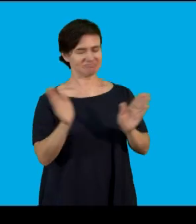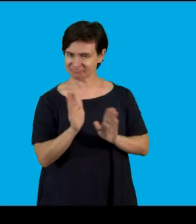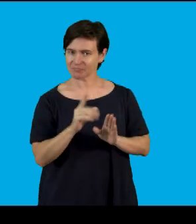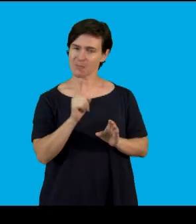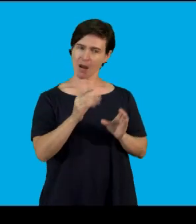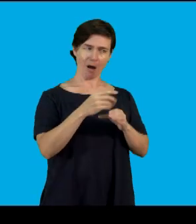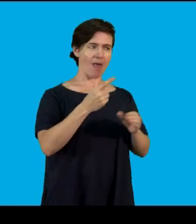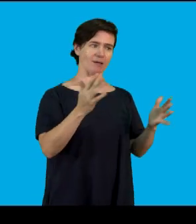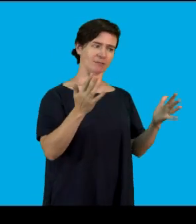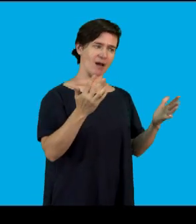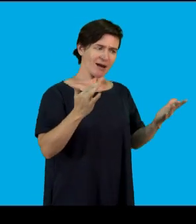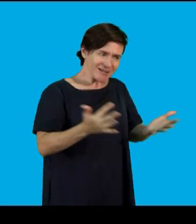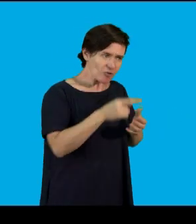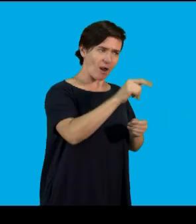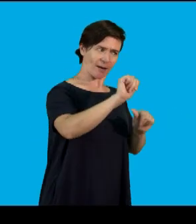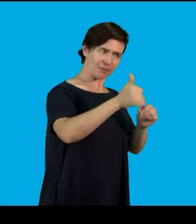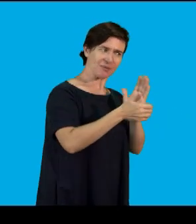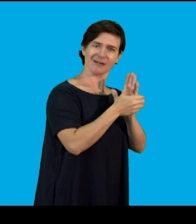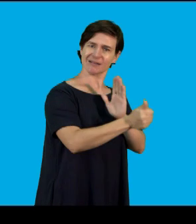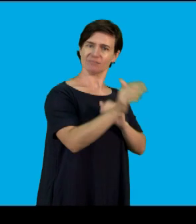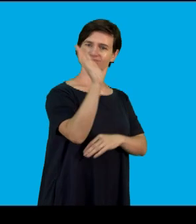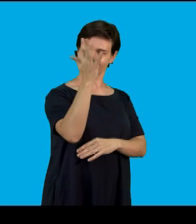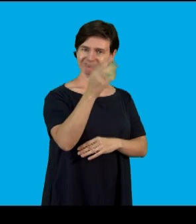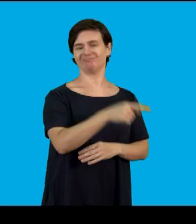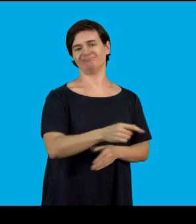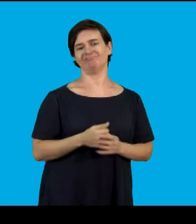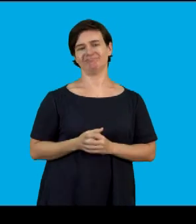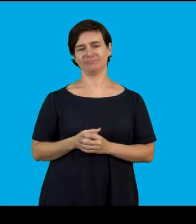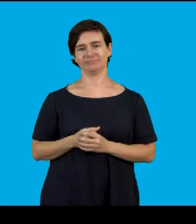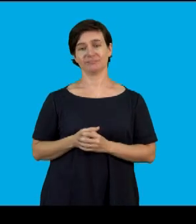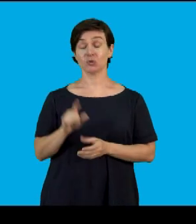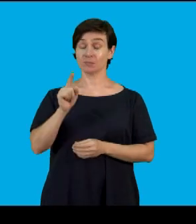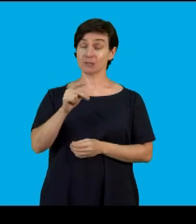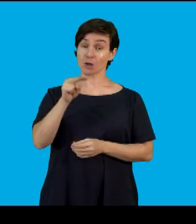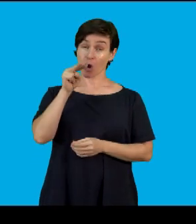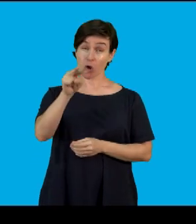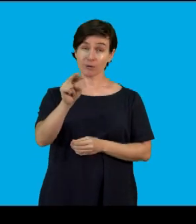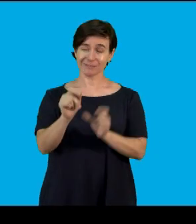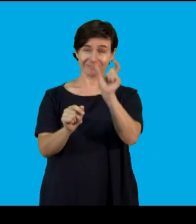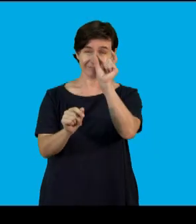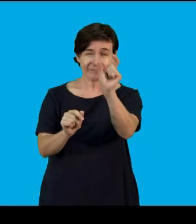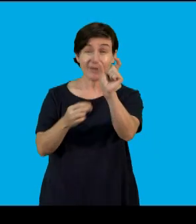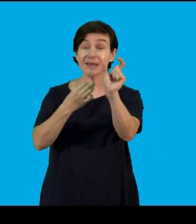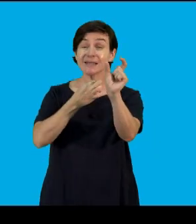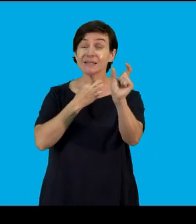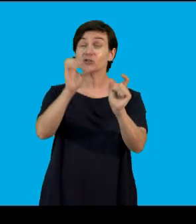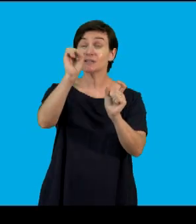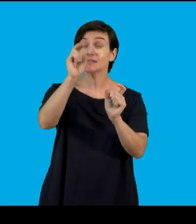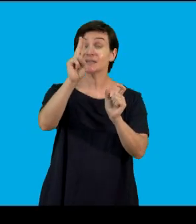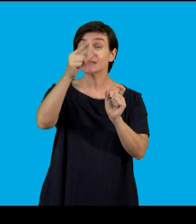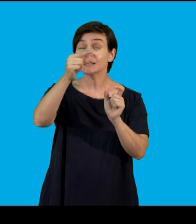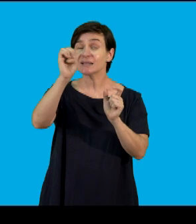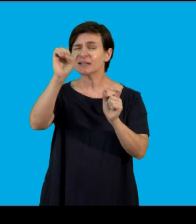at the action verb just so you can be able to answer the questions correctly accordingly by looking at the action verb, and you look at the